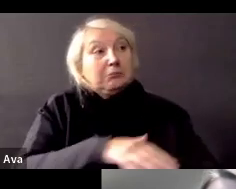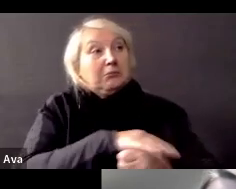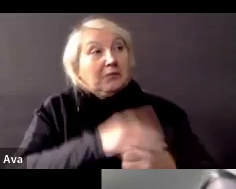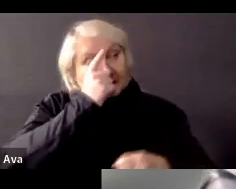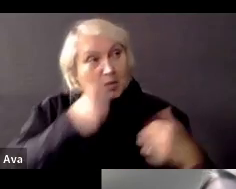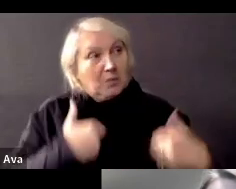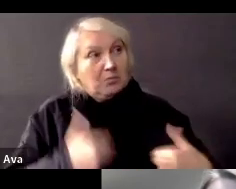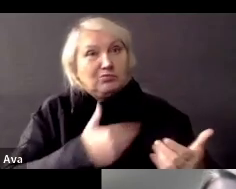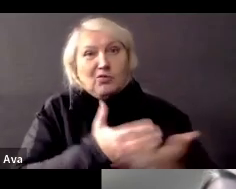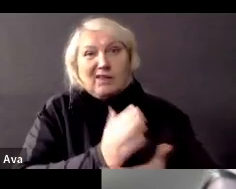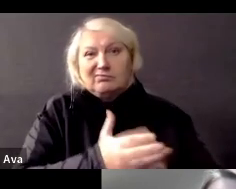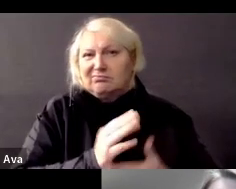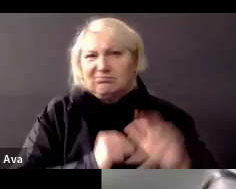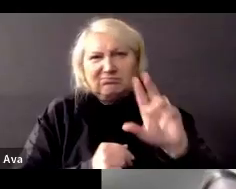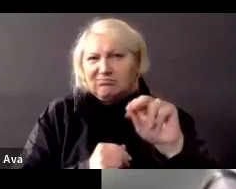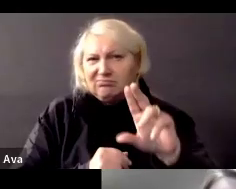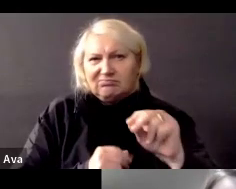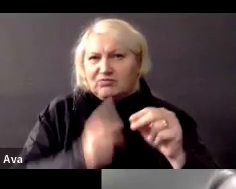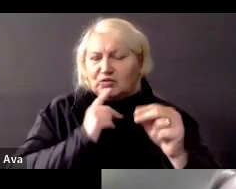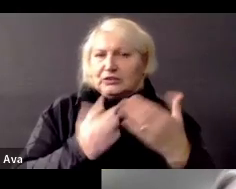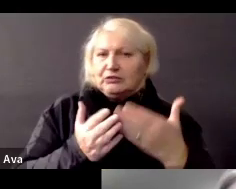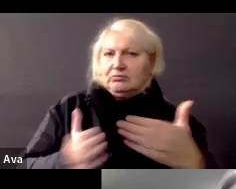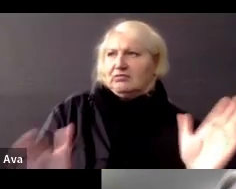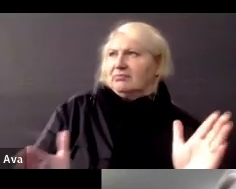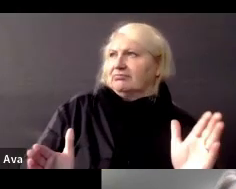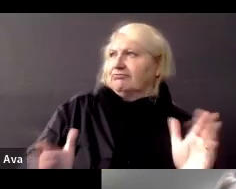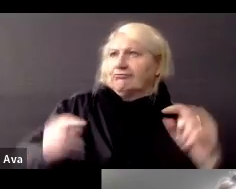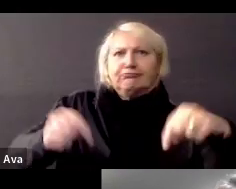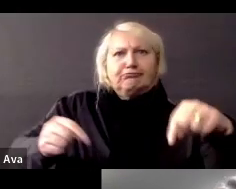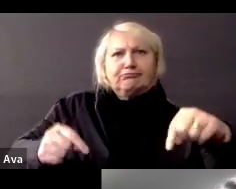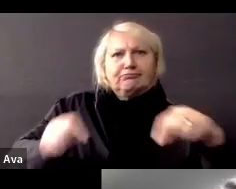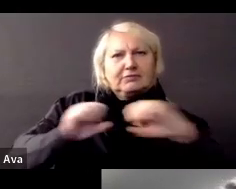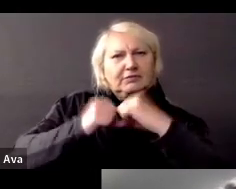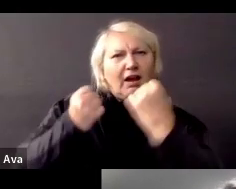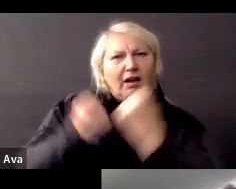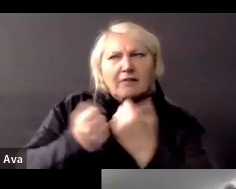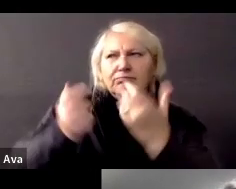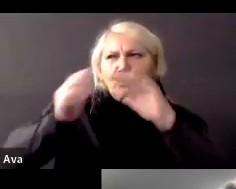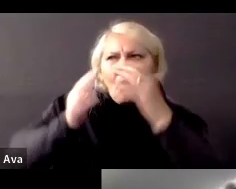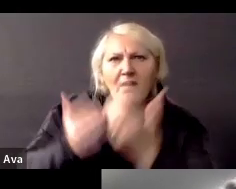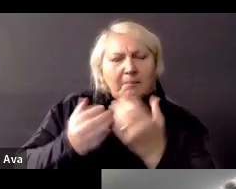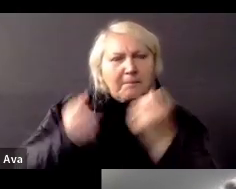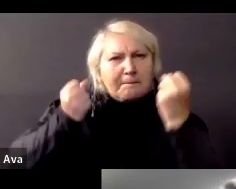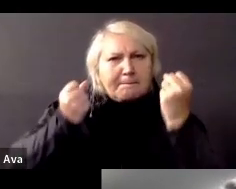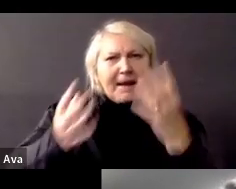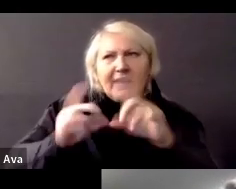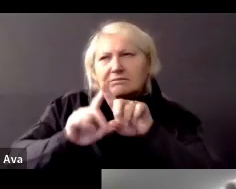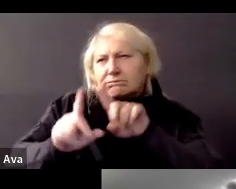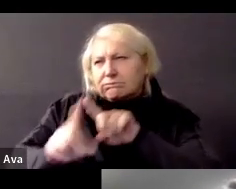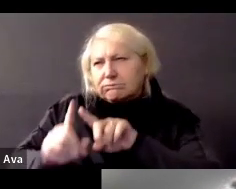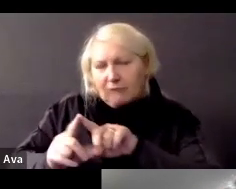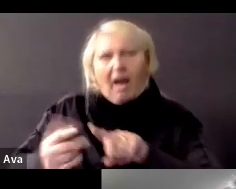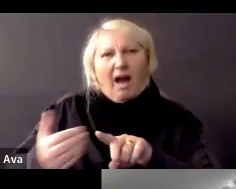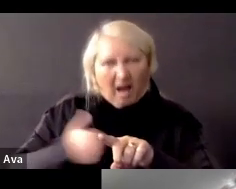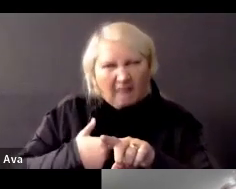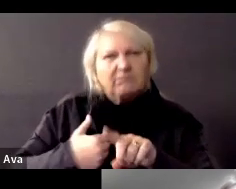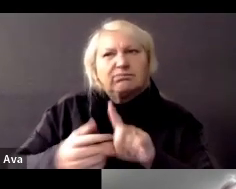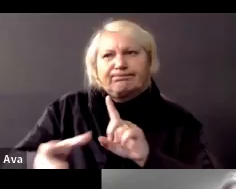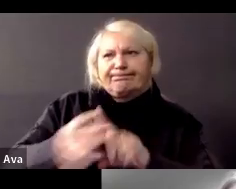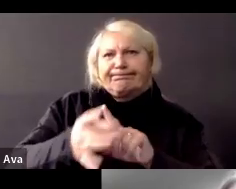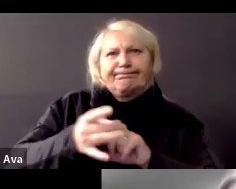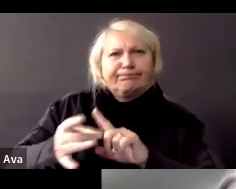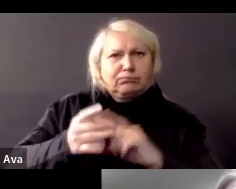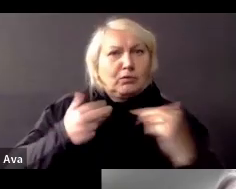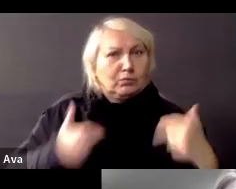as members of society and the global community, as people, human beings, we care